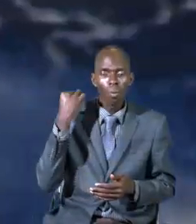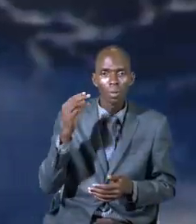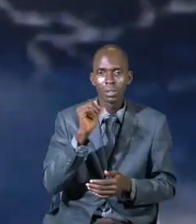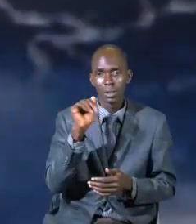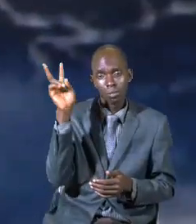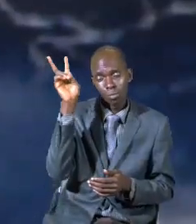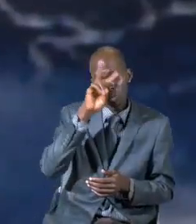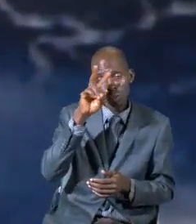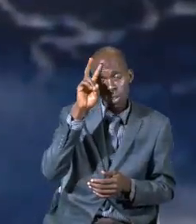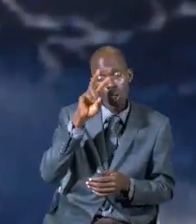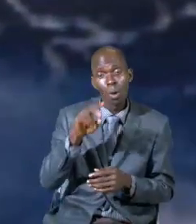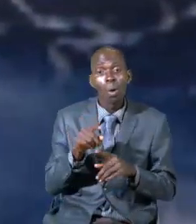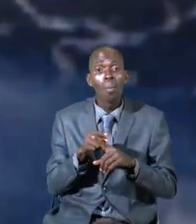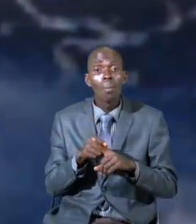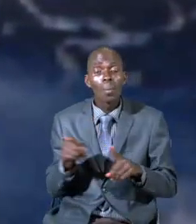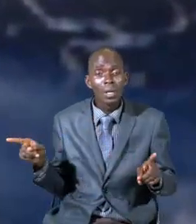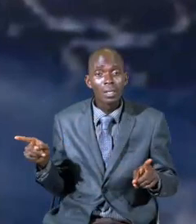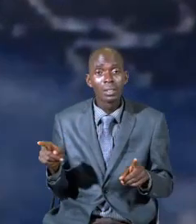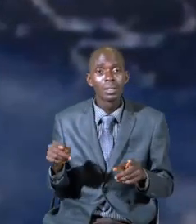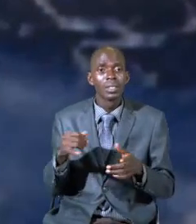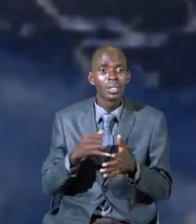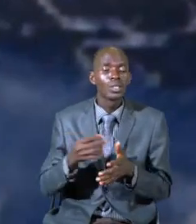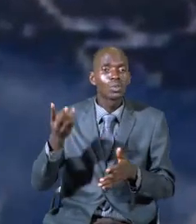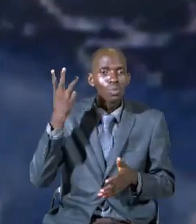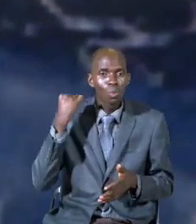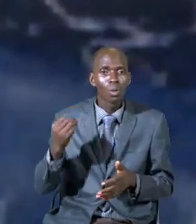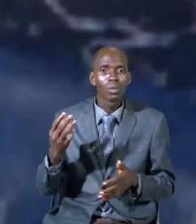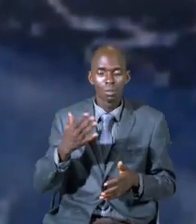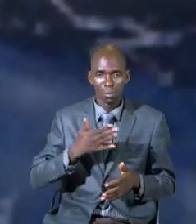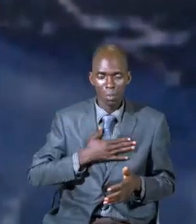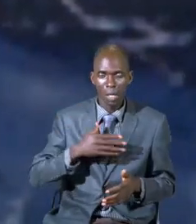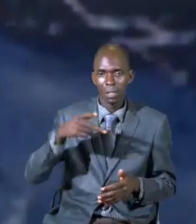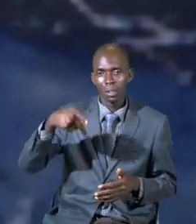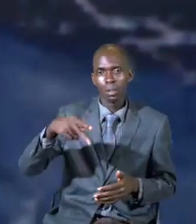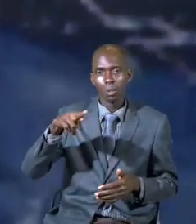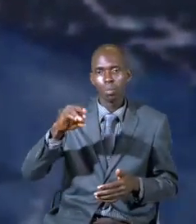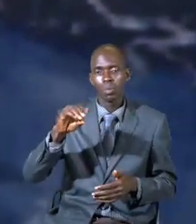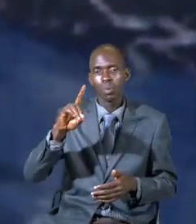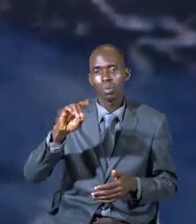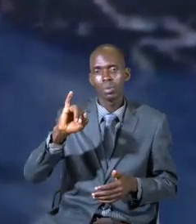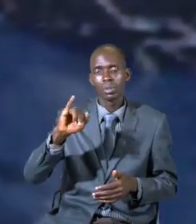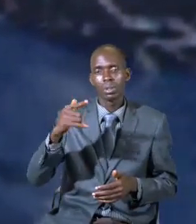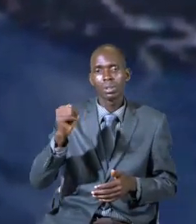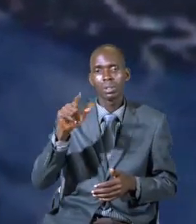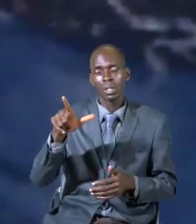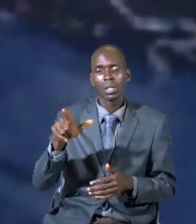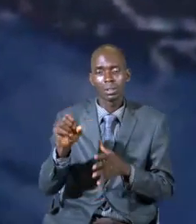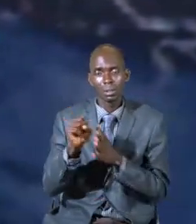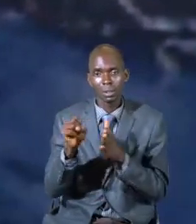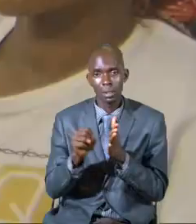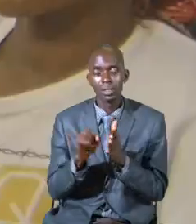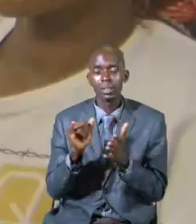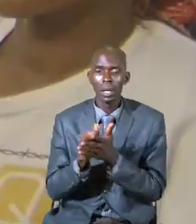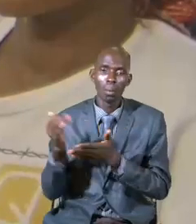that brought me to that stage of a mediocre. But thank God I didn't stay there. If you